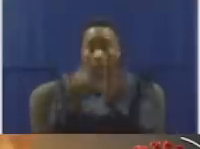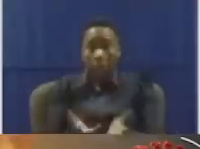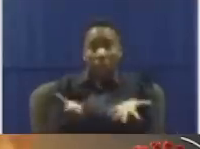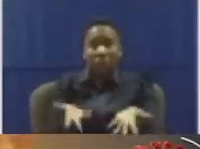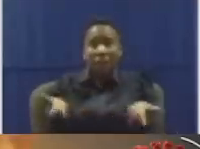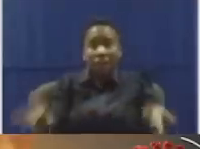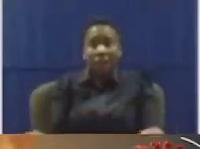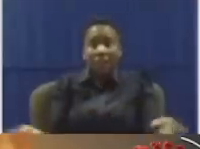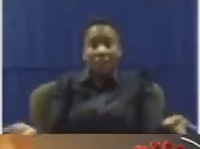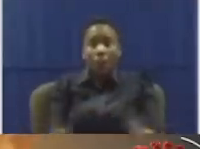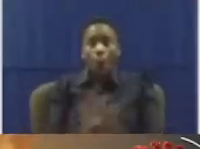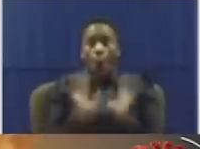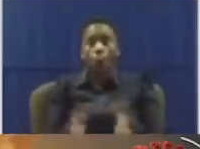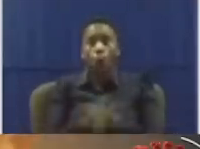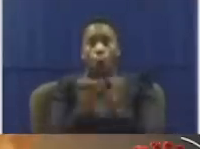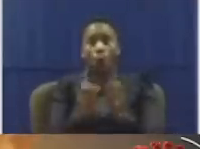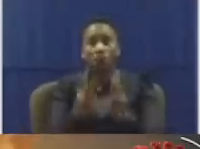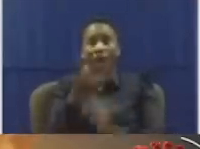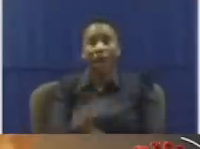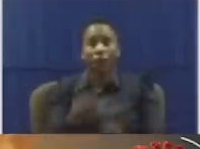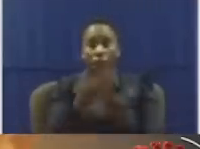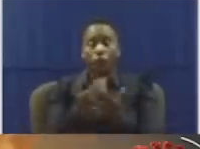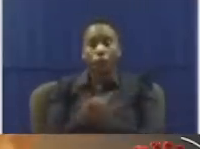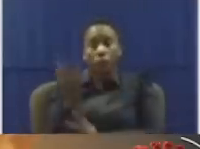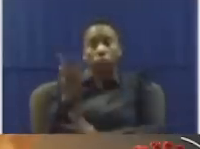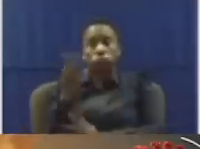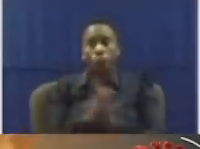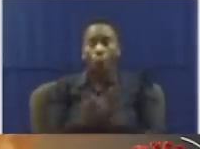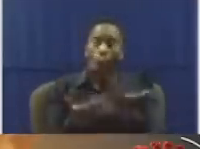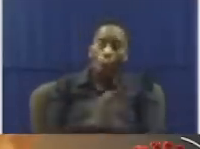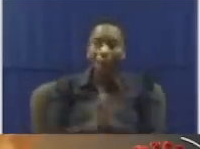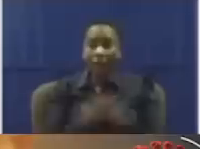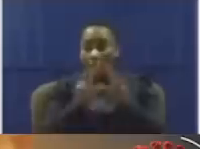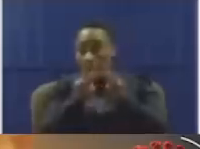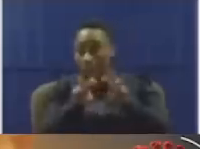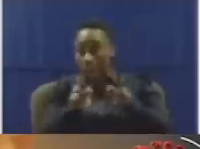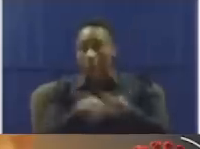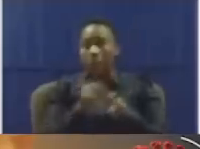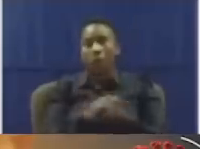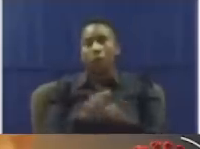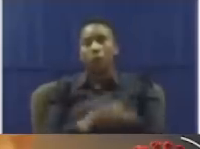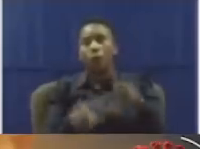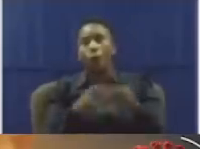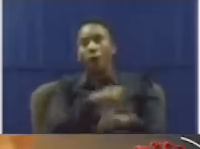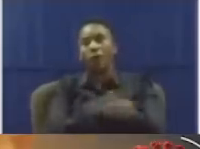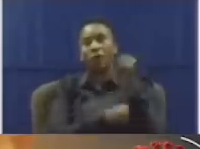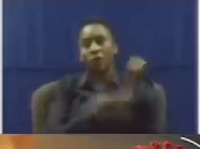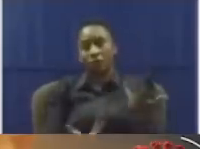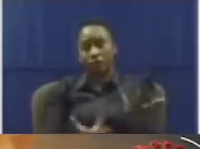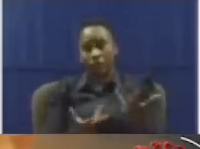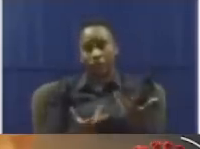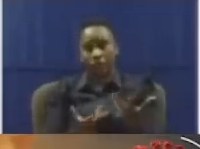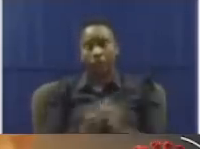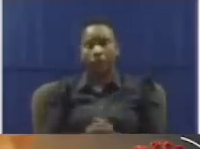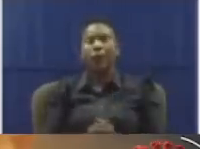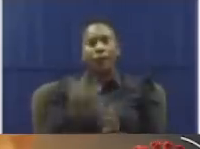this is our only opportunity, and we intend to take advantage of it. And one of those questions would be around the elephant in the